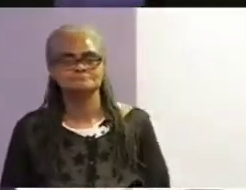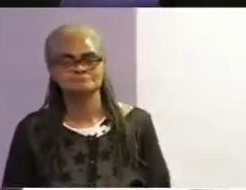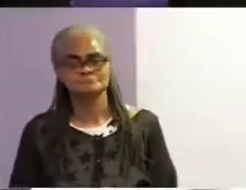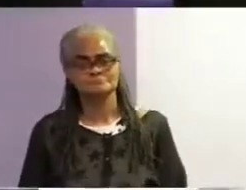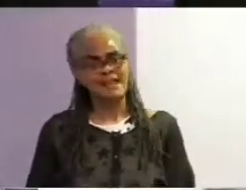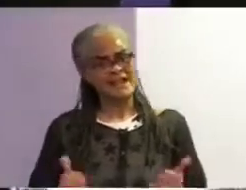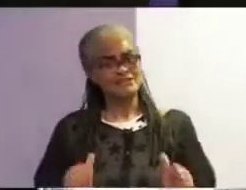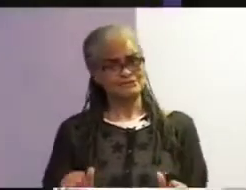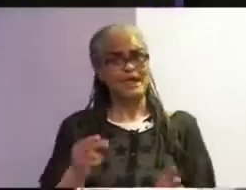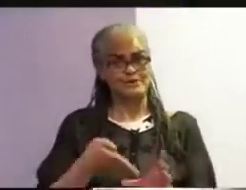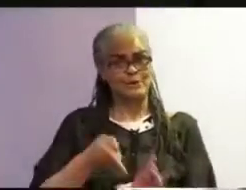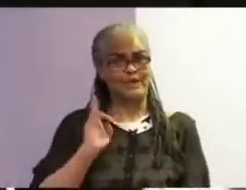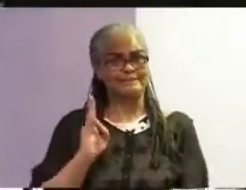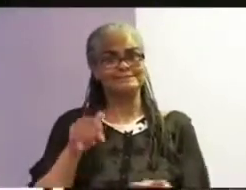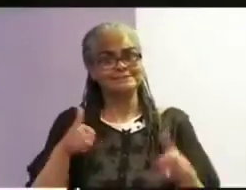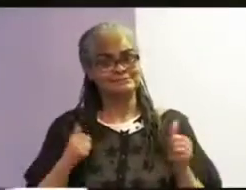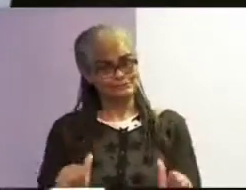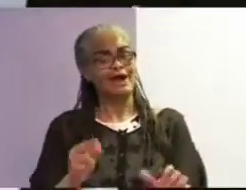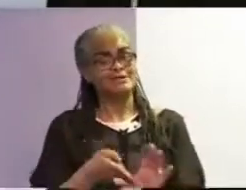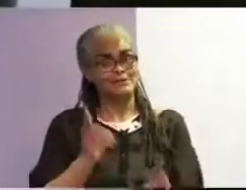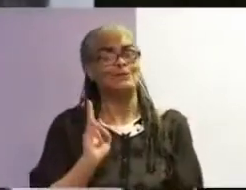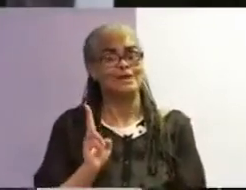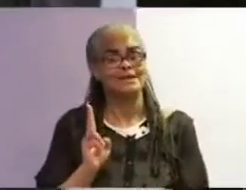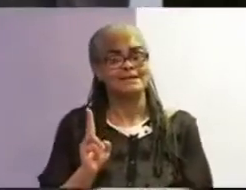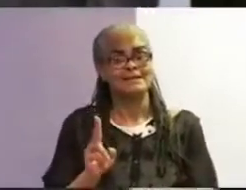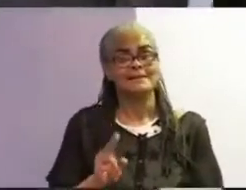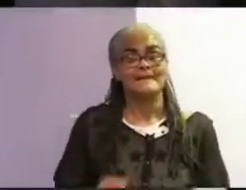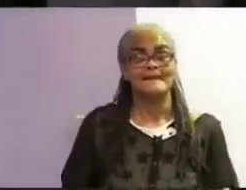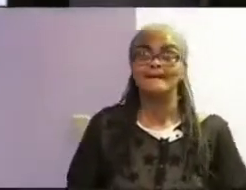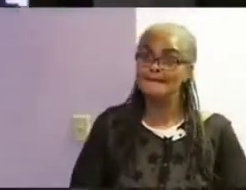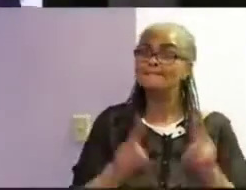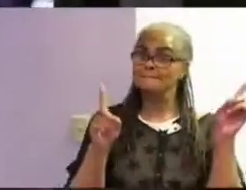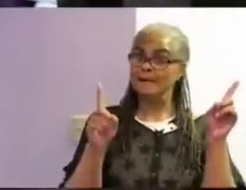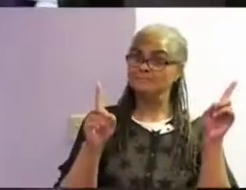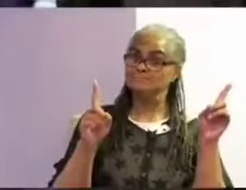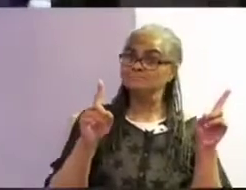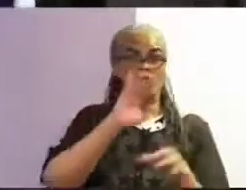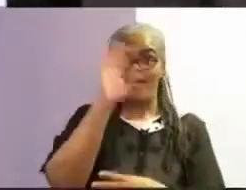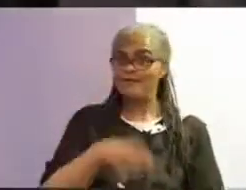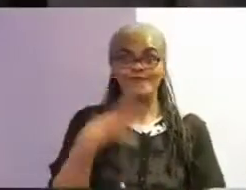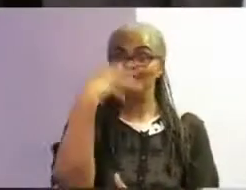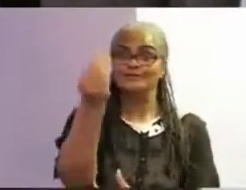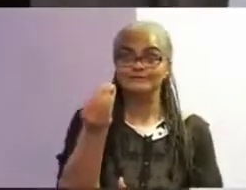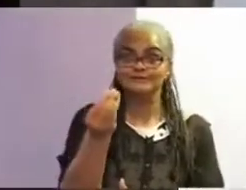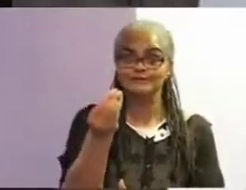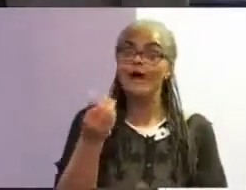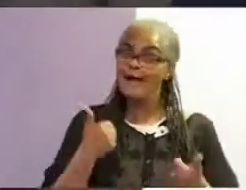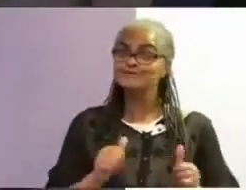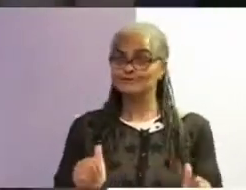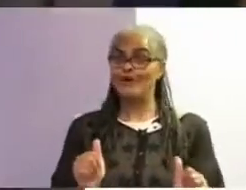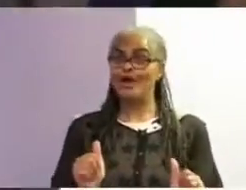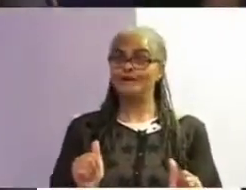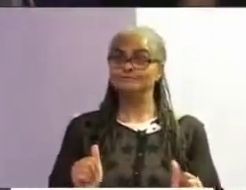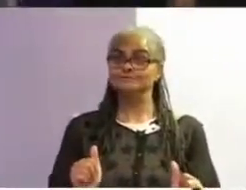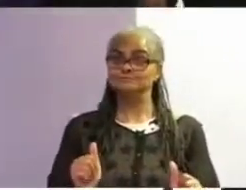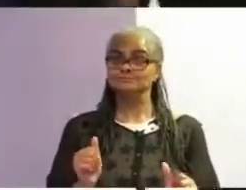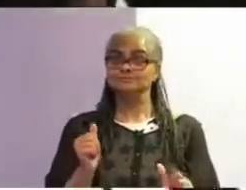I'm trying to quit, but I'll never leave you. I'm trying to quit when I think